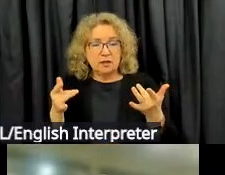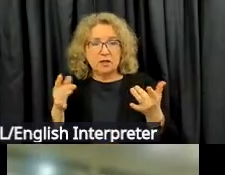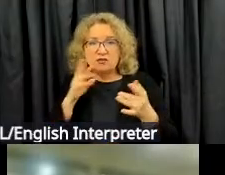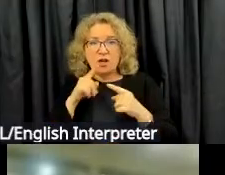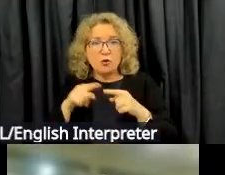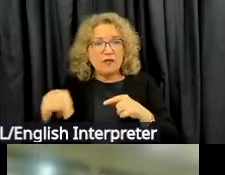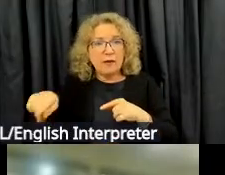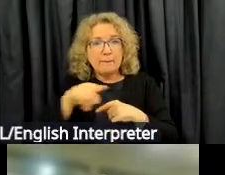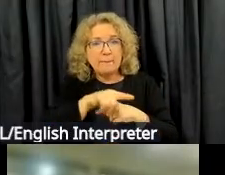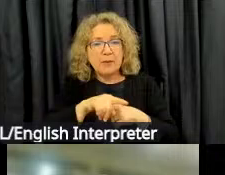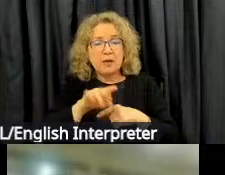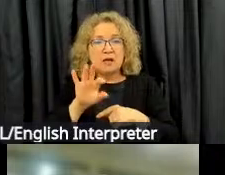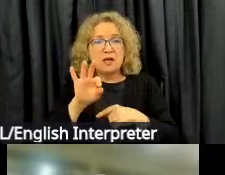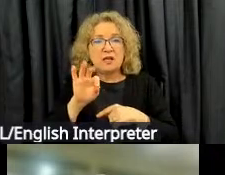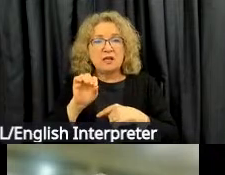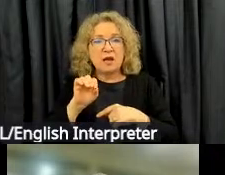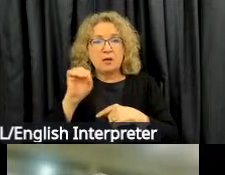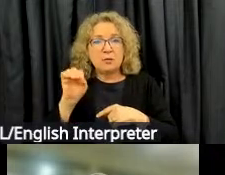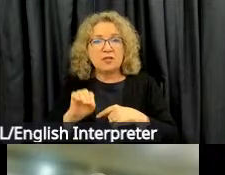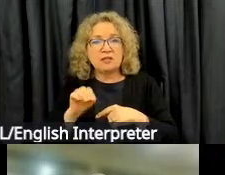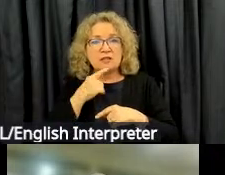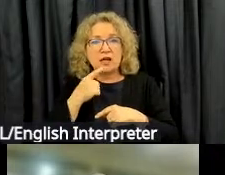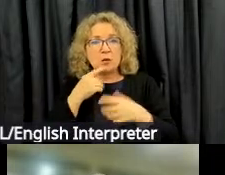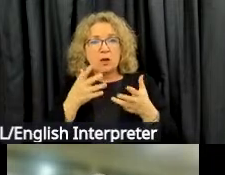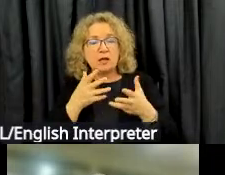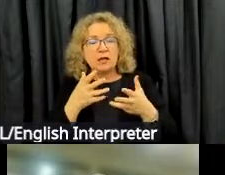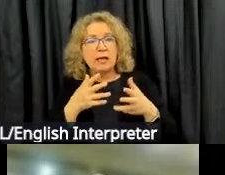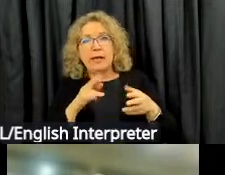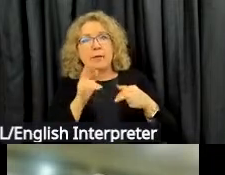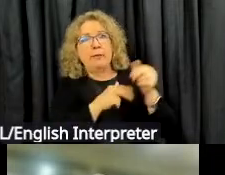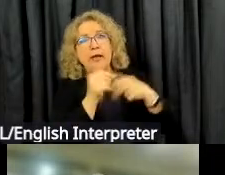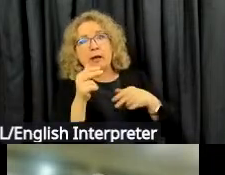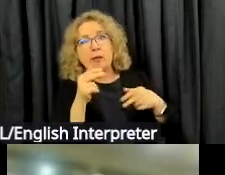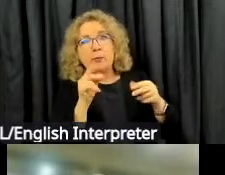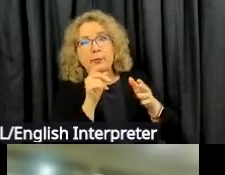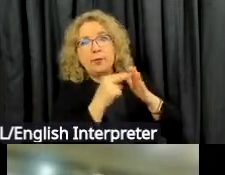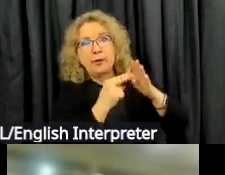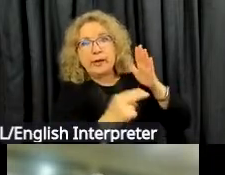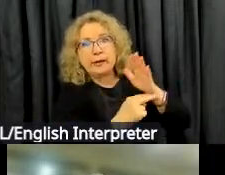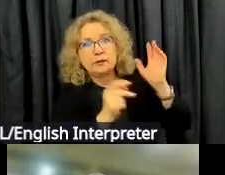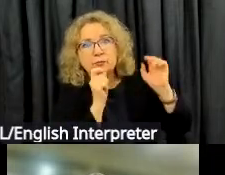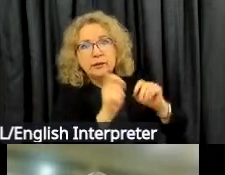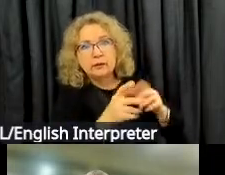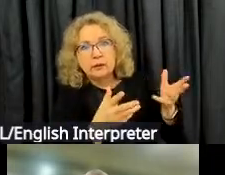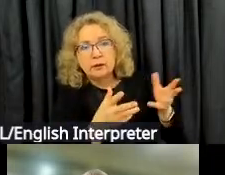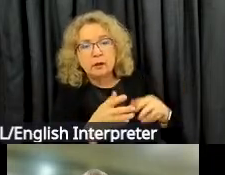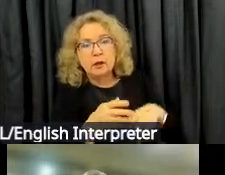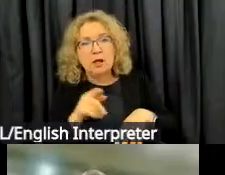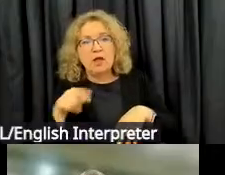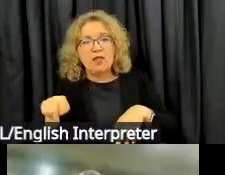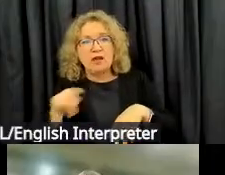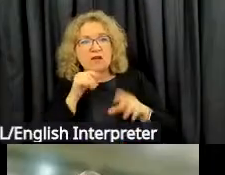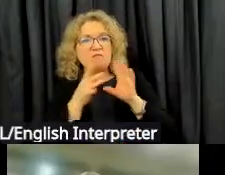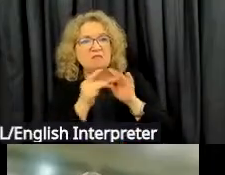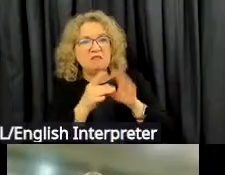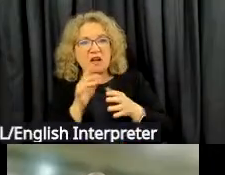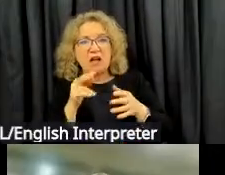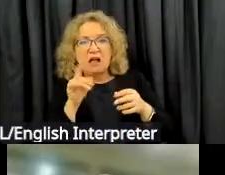are saying, just get this bridge built. They are not saying, oh, take light rail off or do